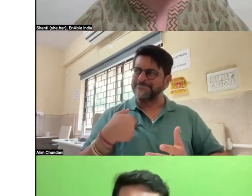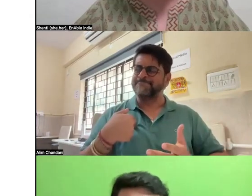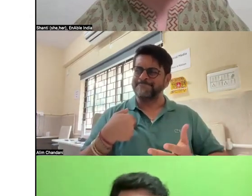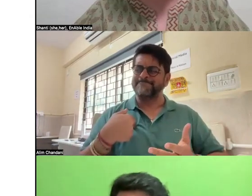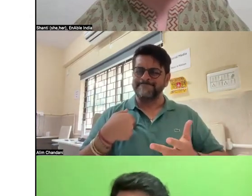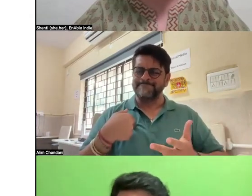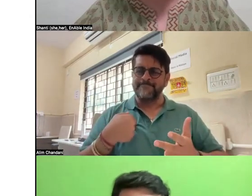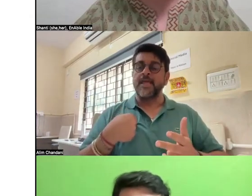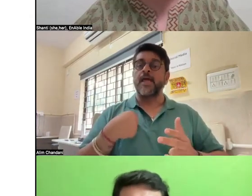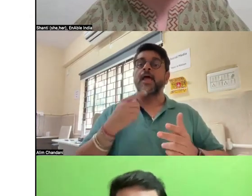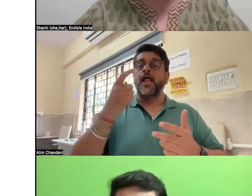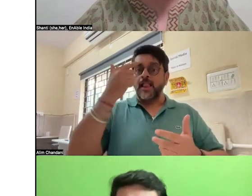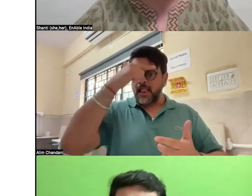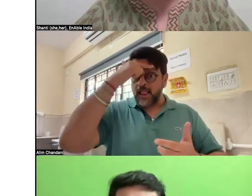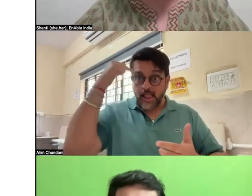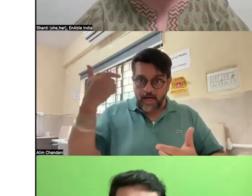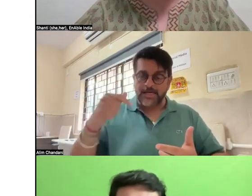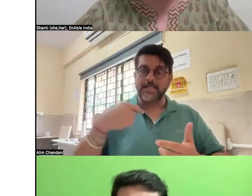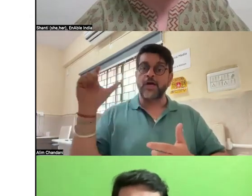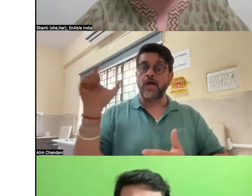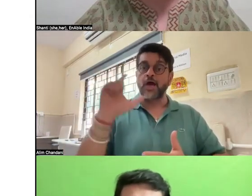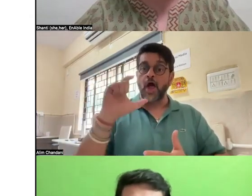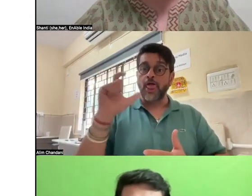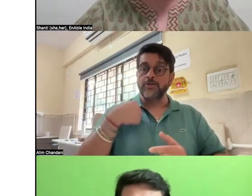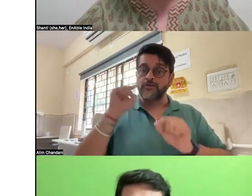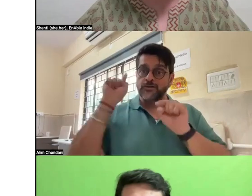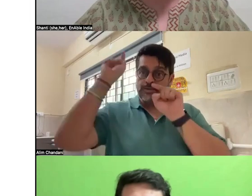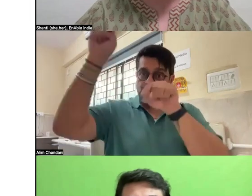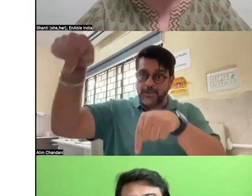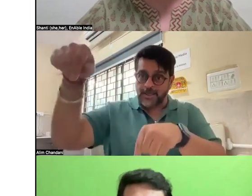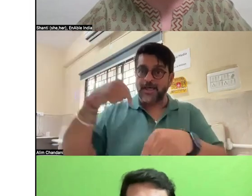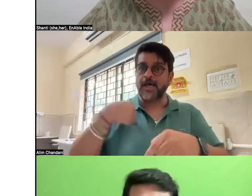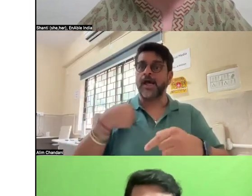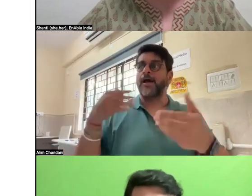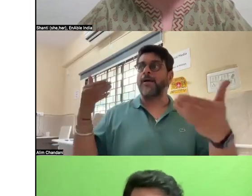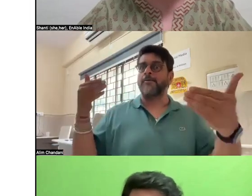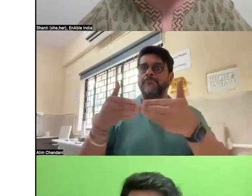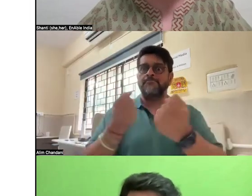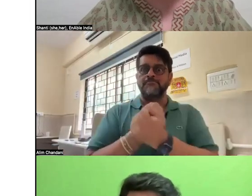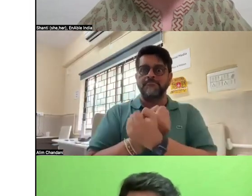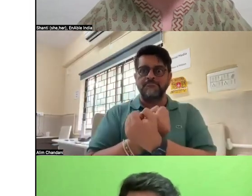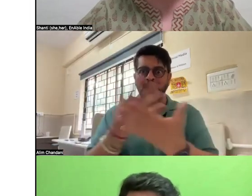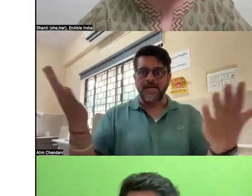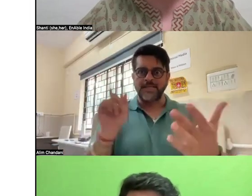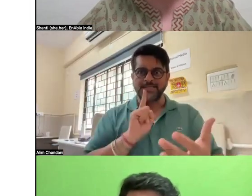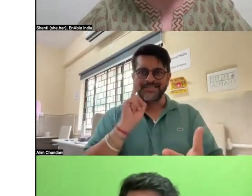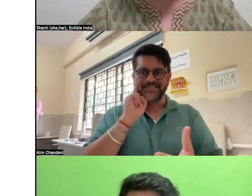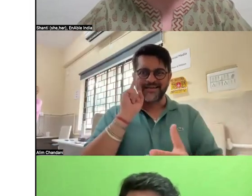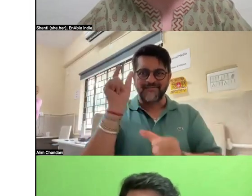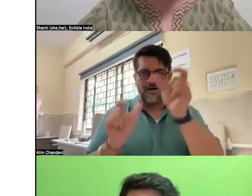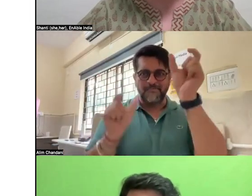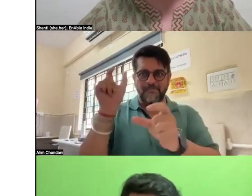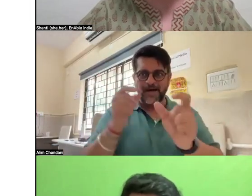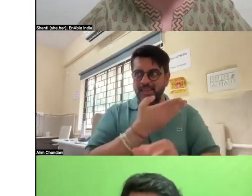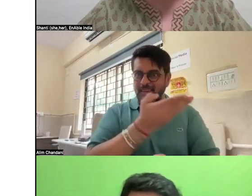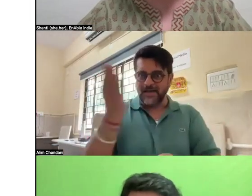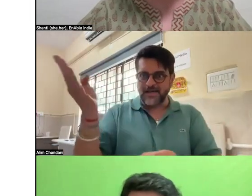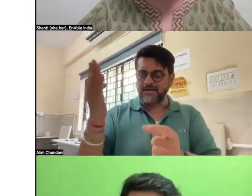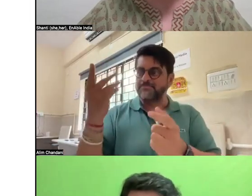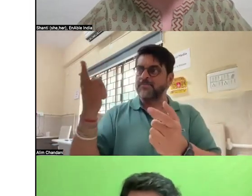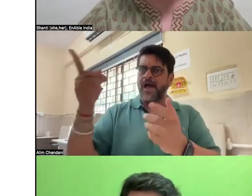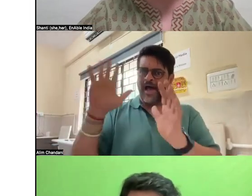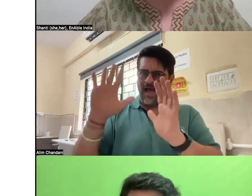aid. You can speak, nothing. But I knew that that was not so. There was something different. I knew it. Then it was not until